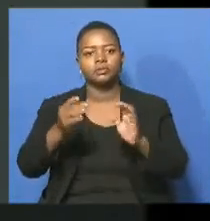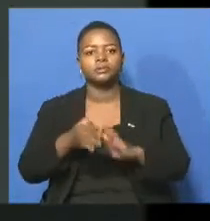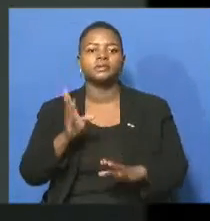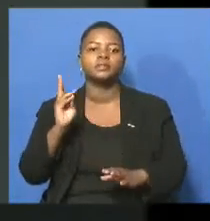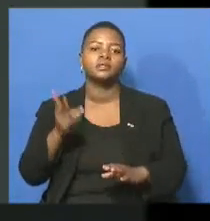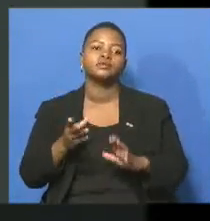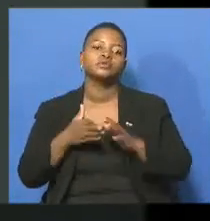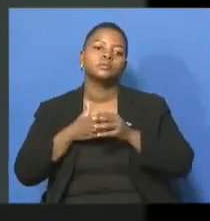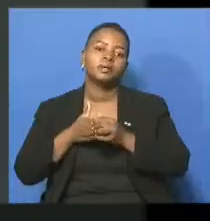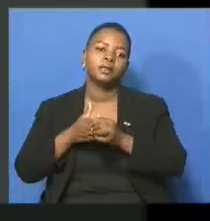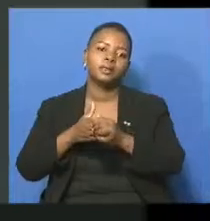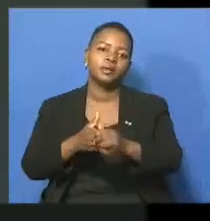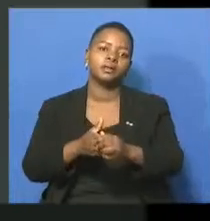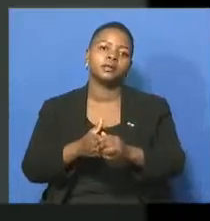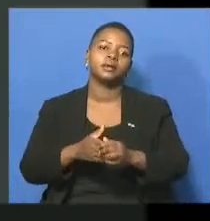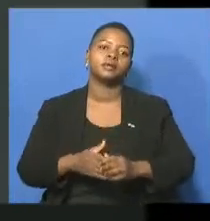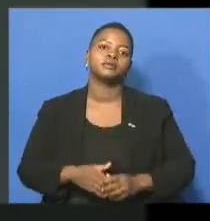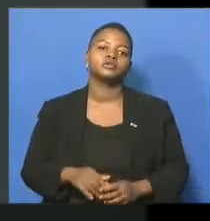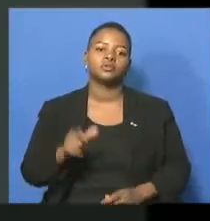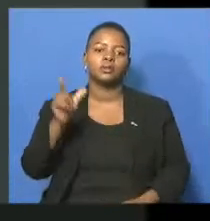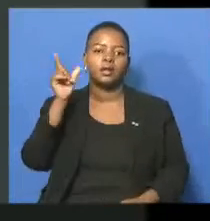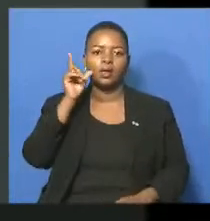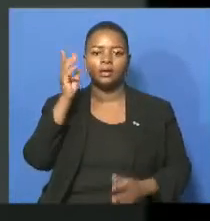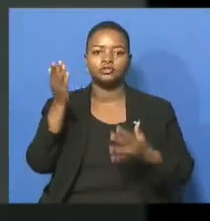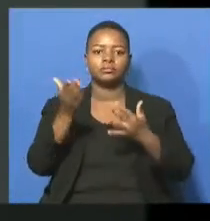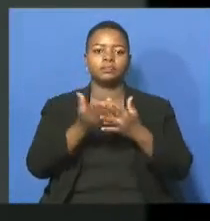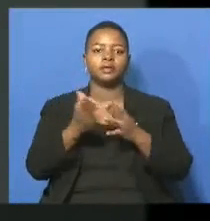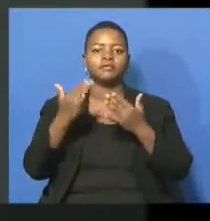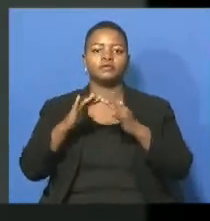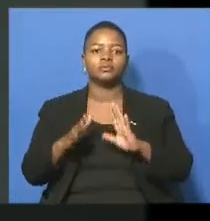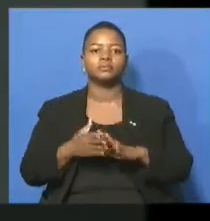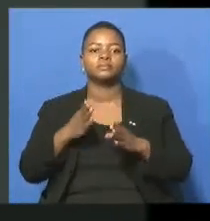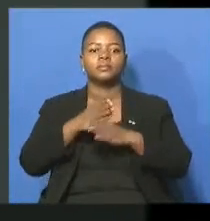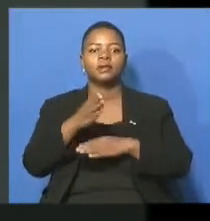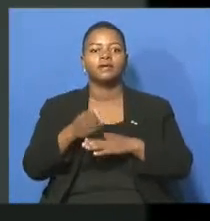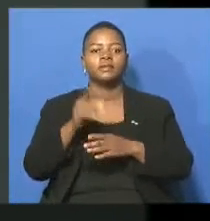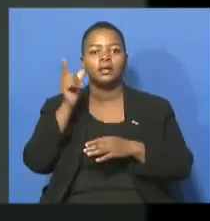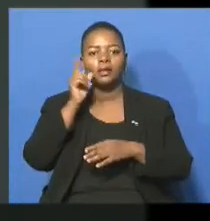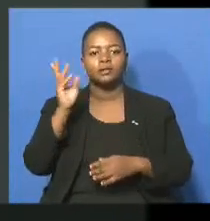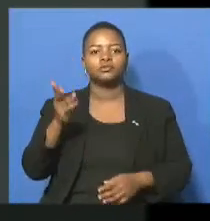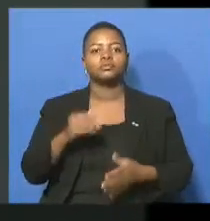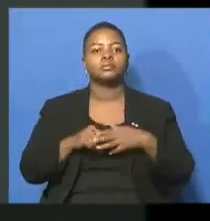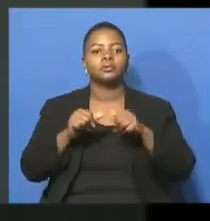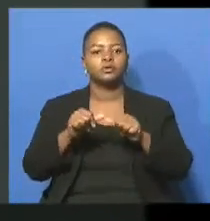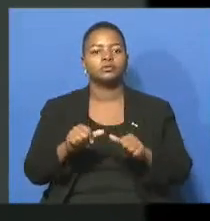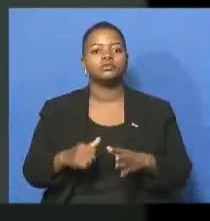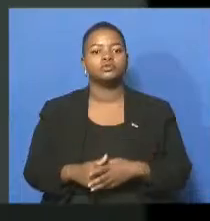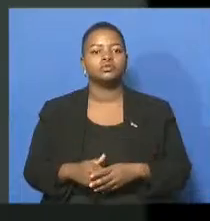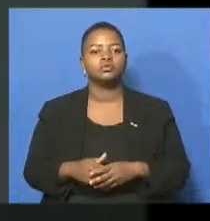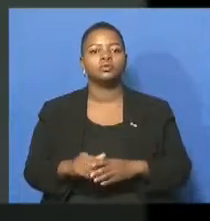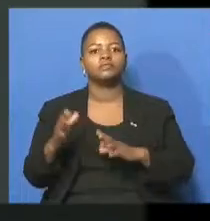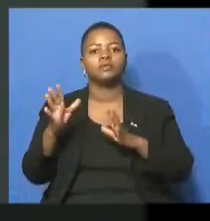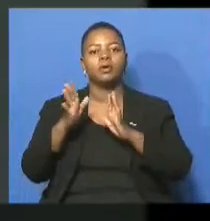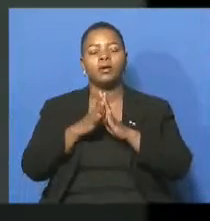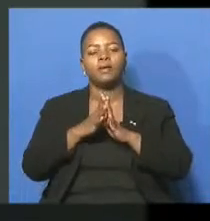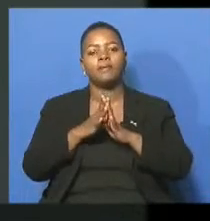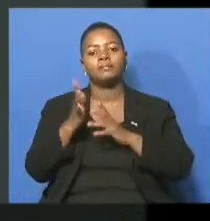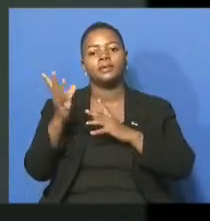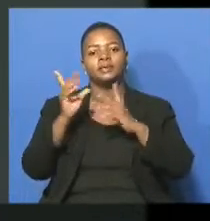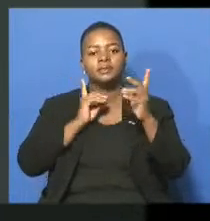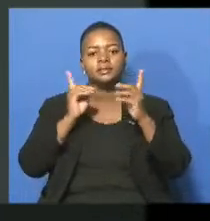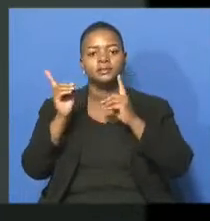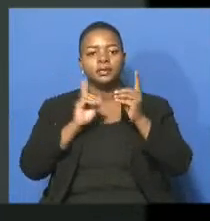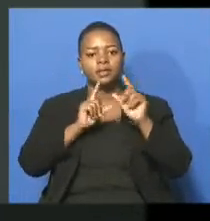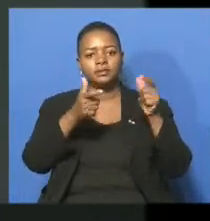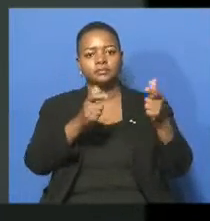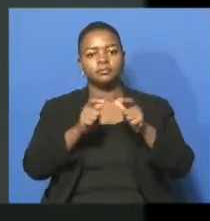be taking us to our lunch break for today. Immediately after lunch break, we will be settling into the panel discussion segment, and